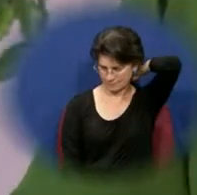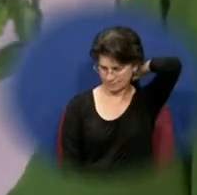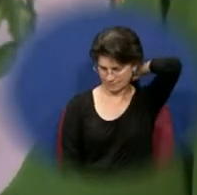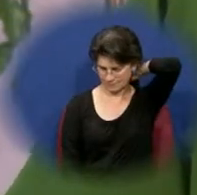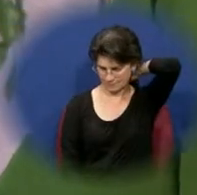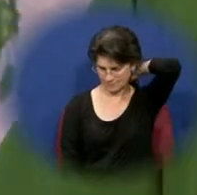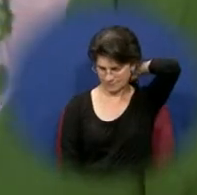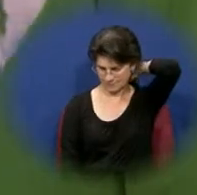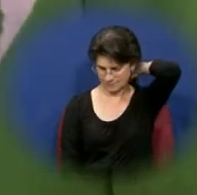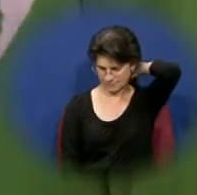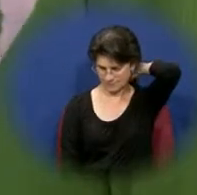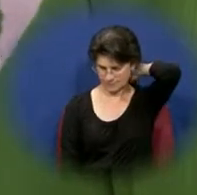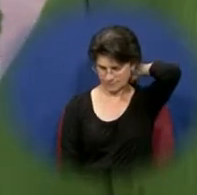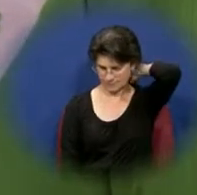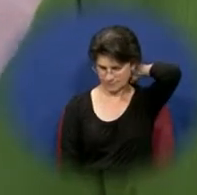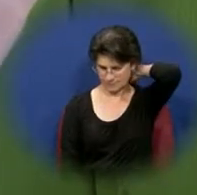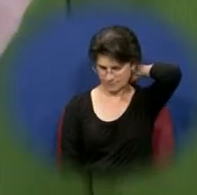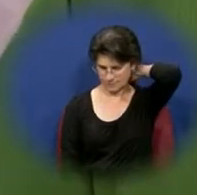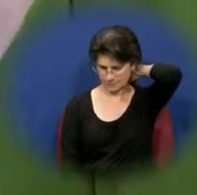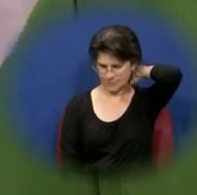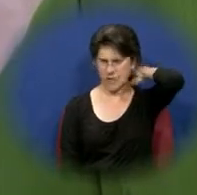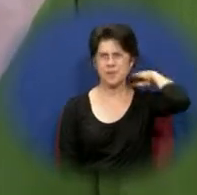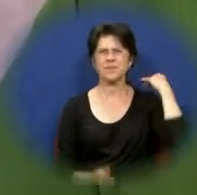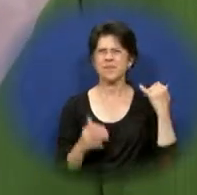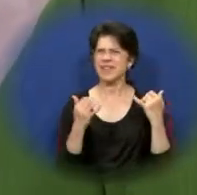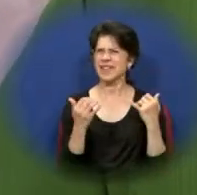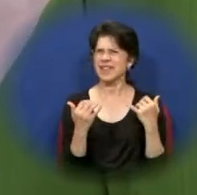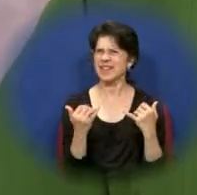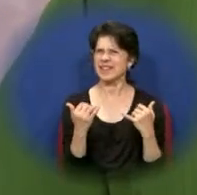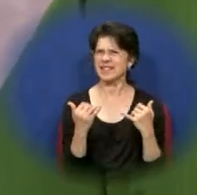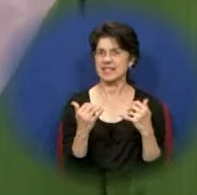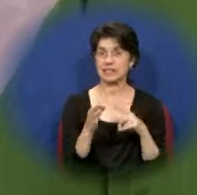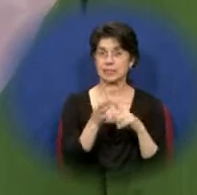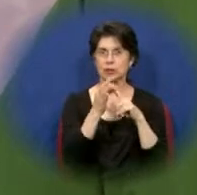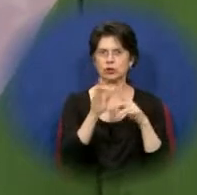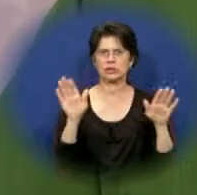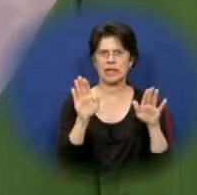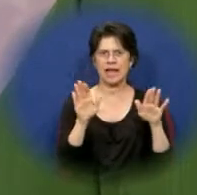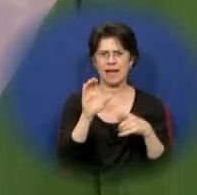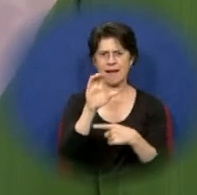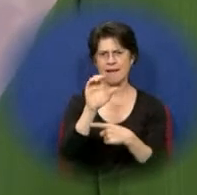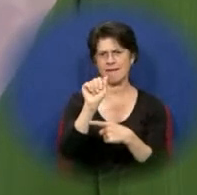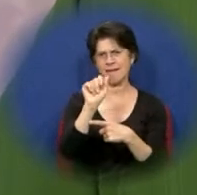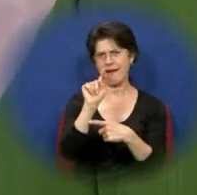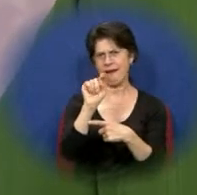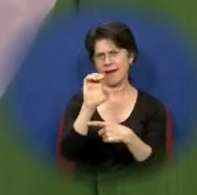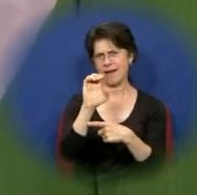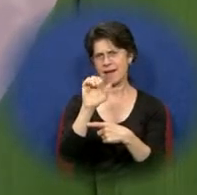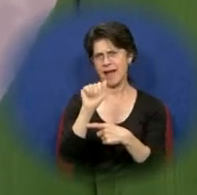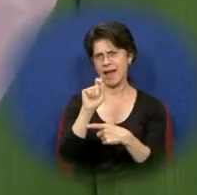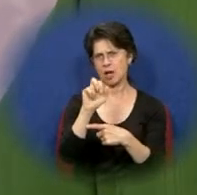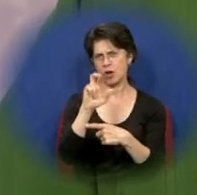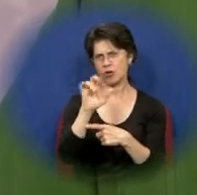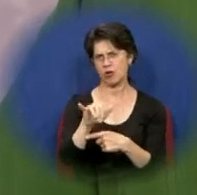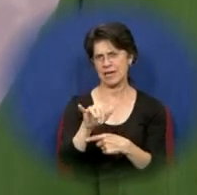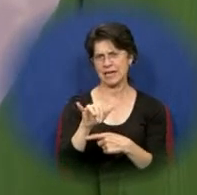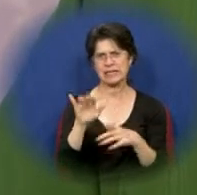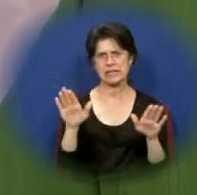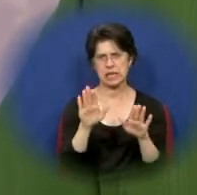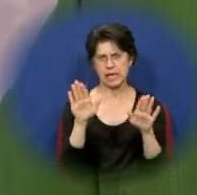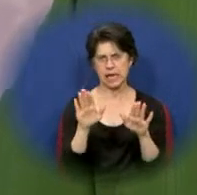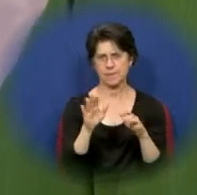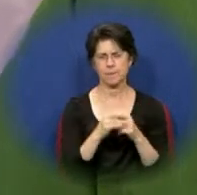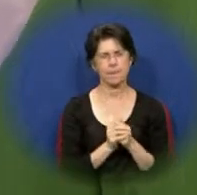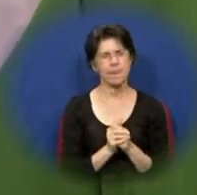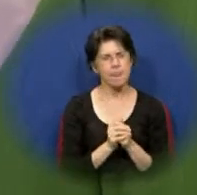So again, this is Catechetical Sunday. And it's a wonderful opportunity to reflect on, again, the role